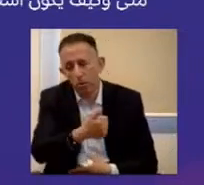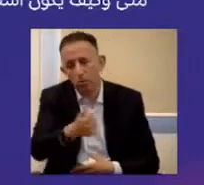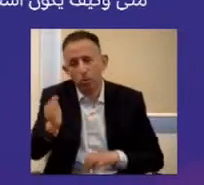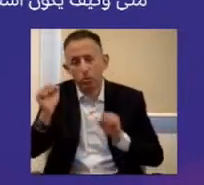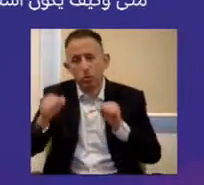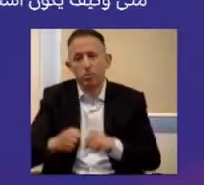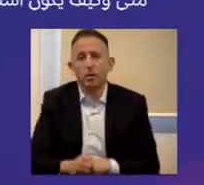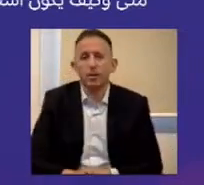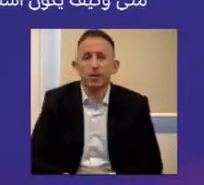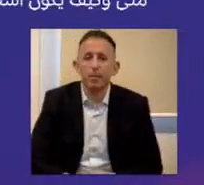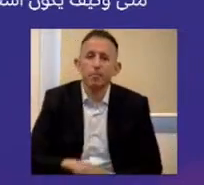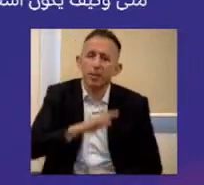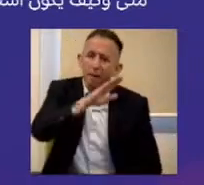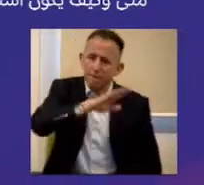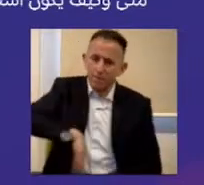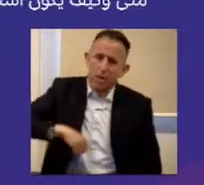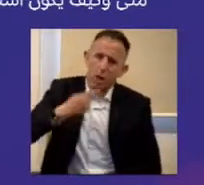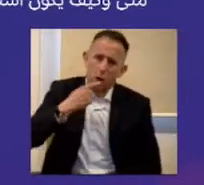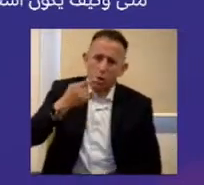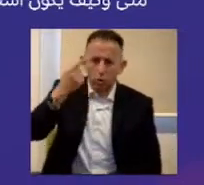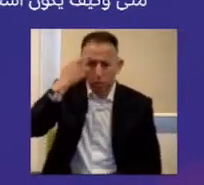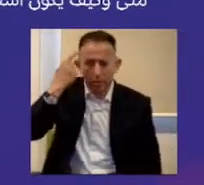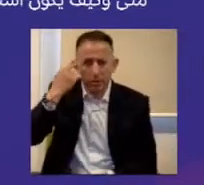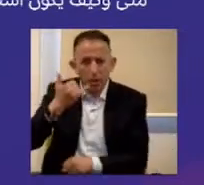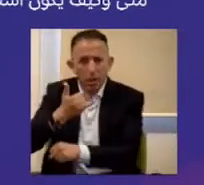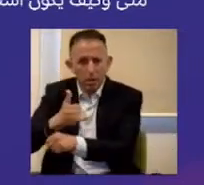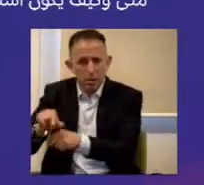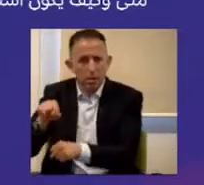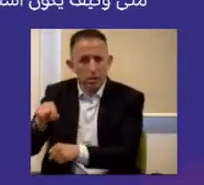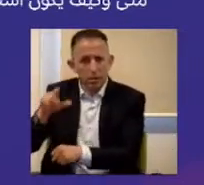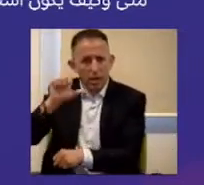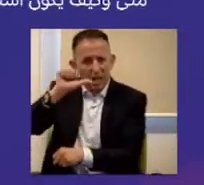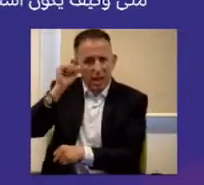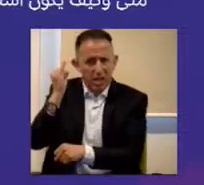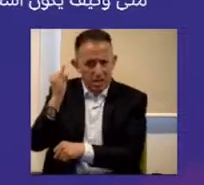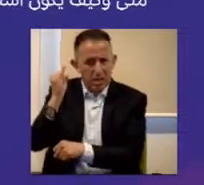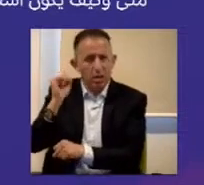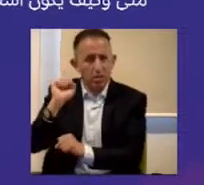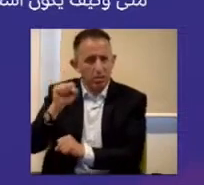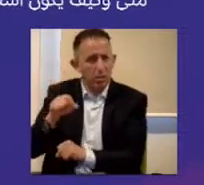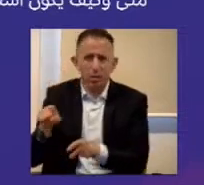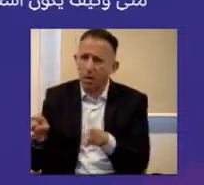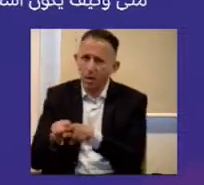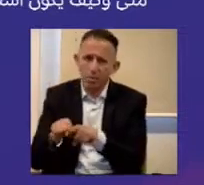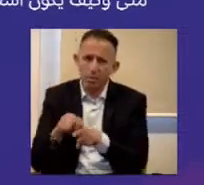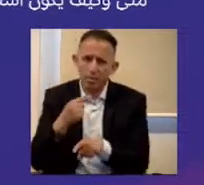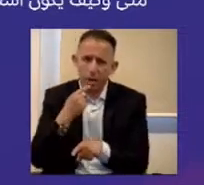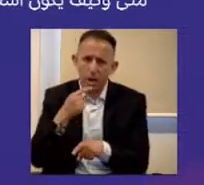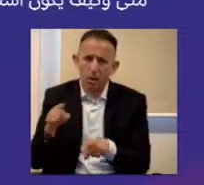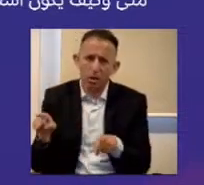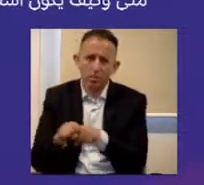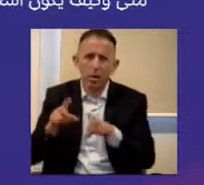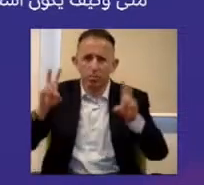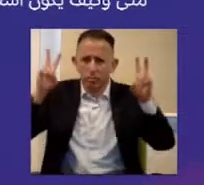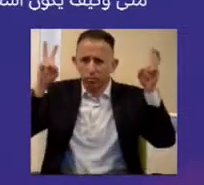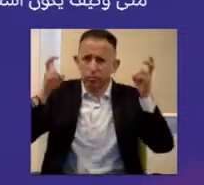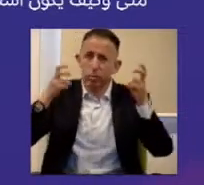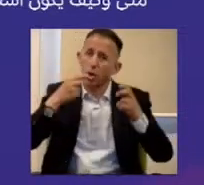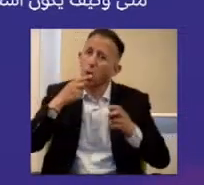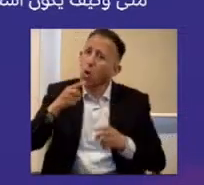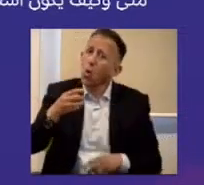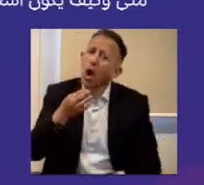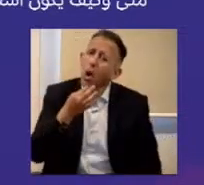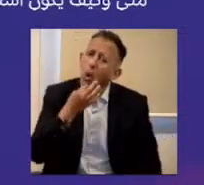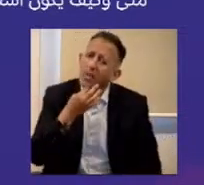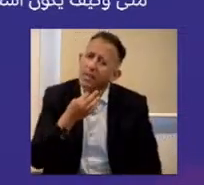but in my view, AI is not just a tool. It has to go beyond a tool. AI as a way to model how learning